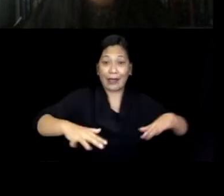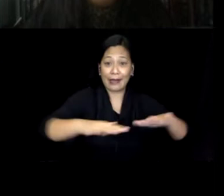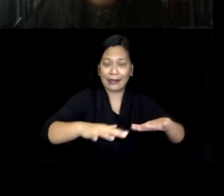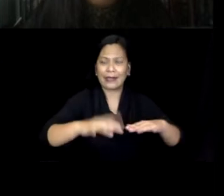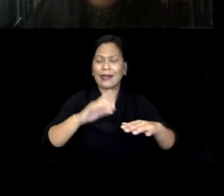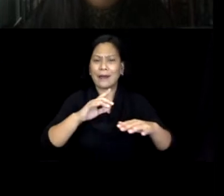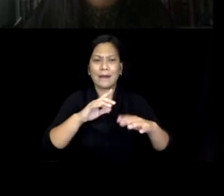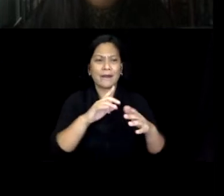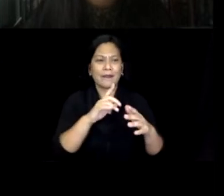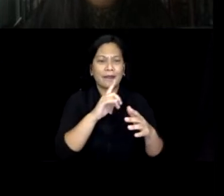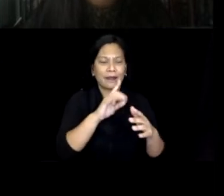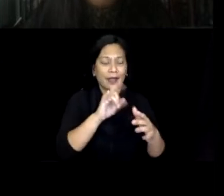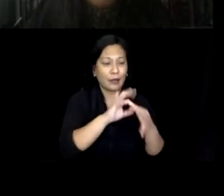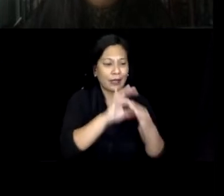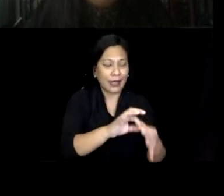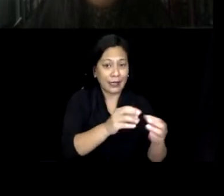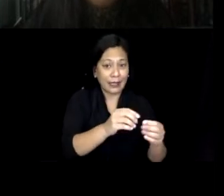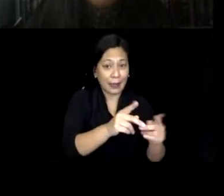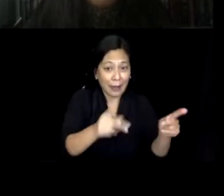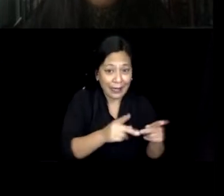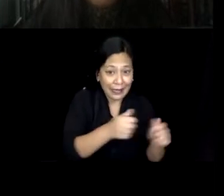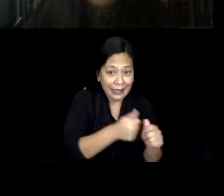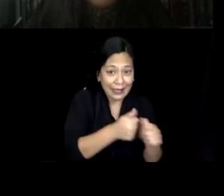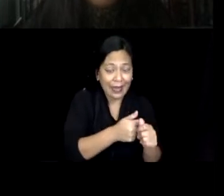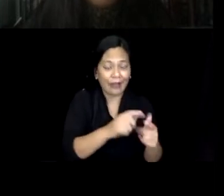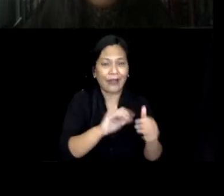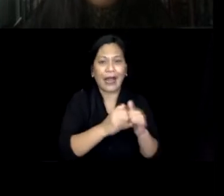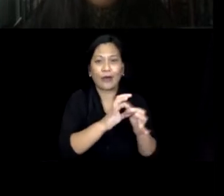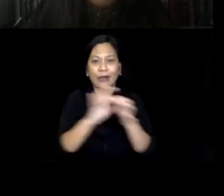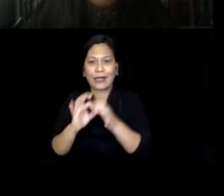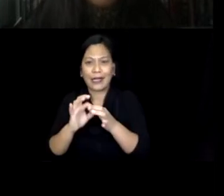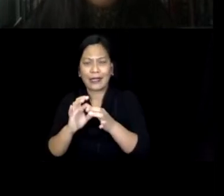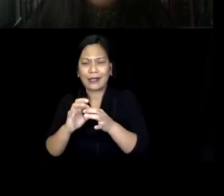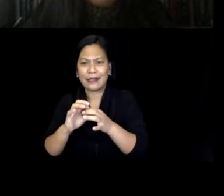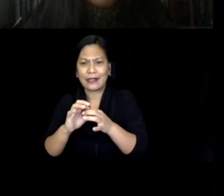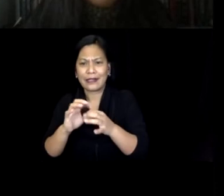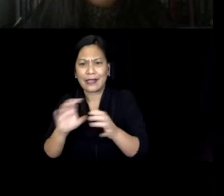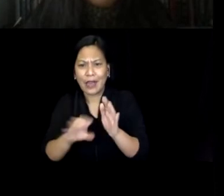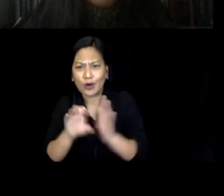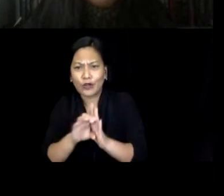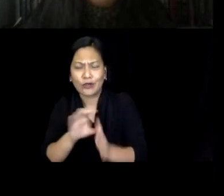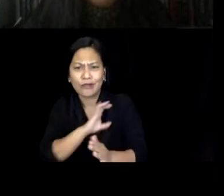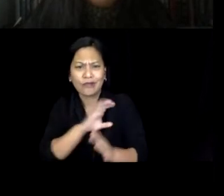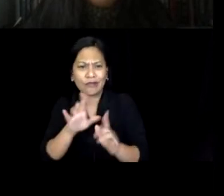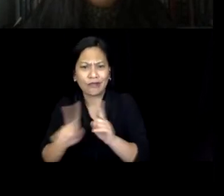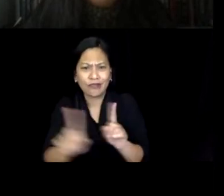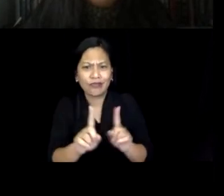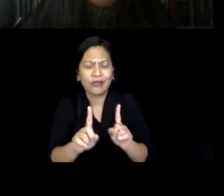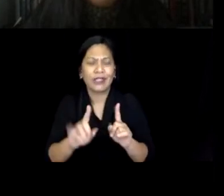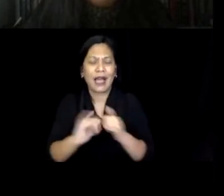between place and the characters. And maybe this sounds so obvious, that of